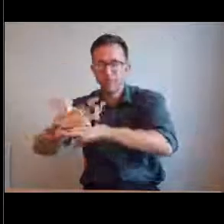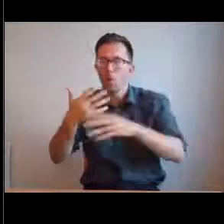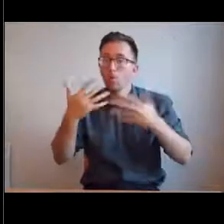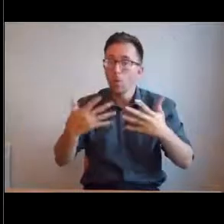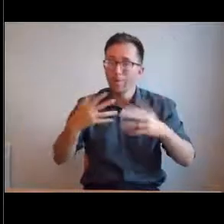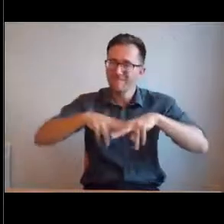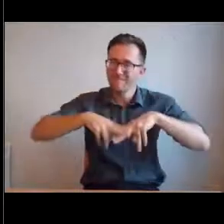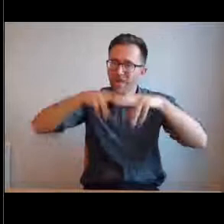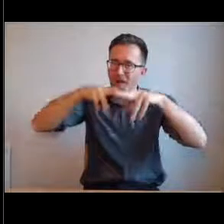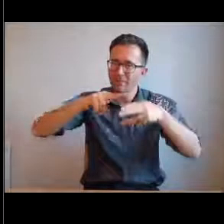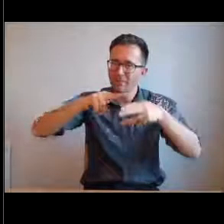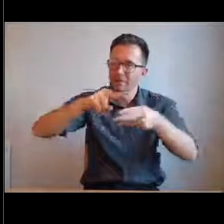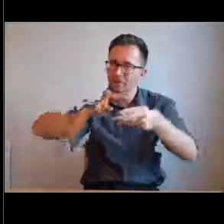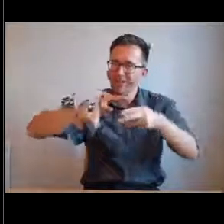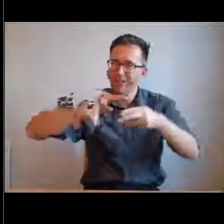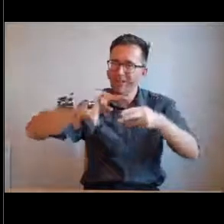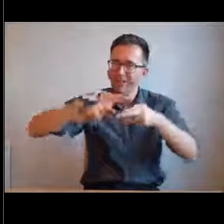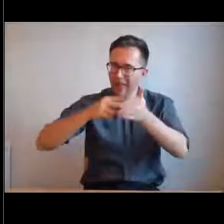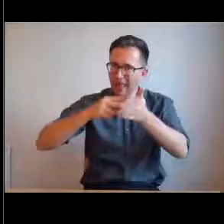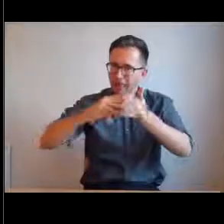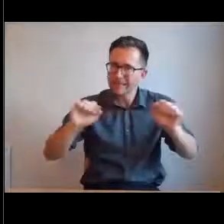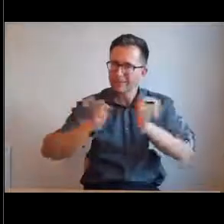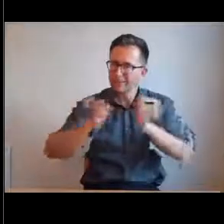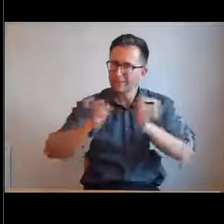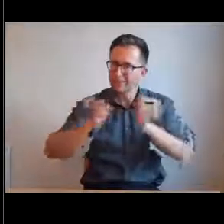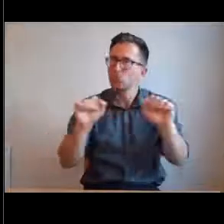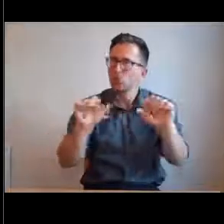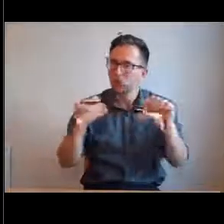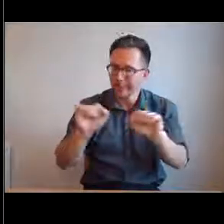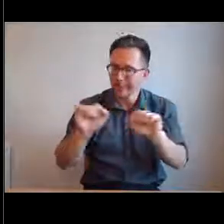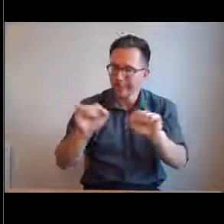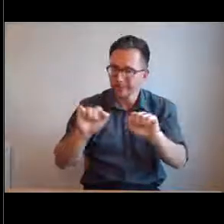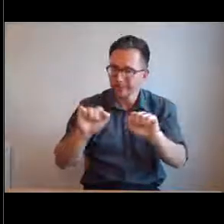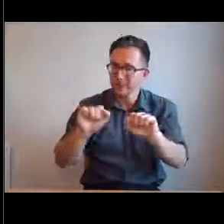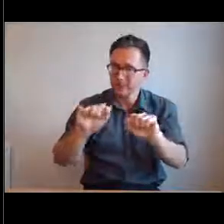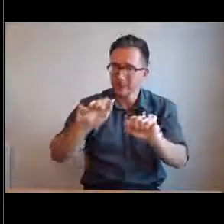submitted as part of our development consent order application.